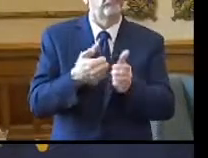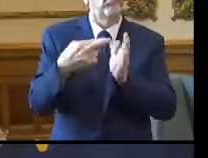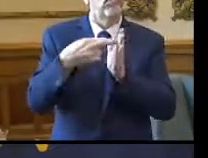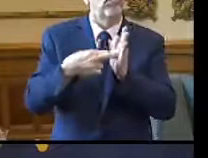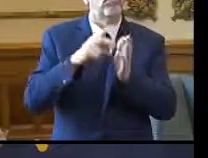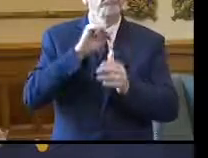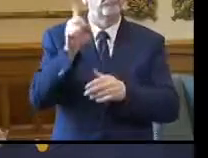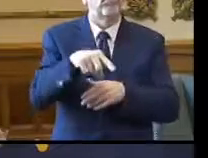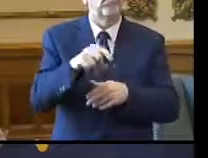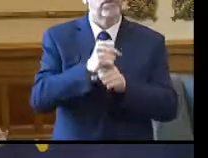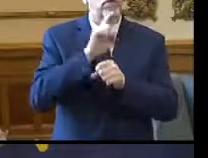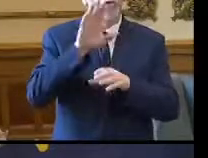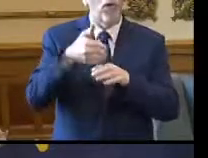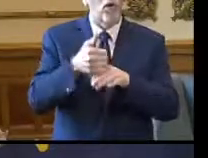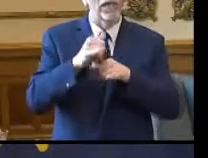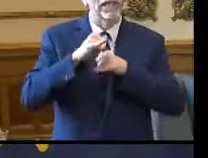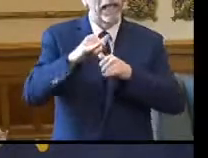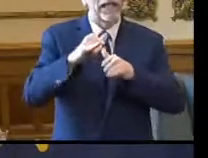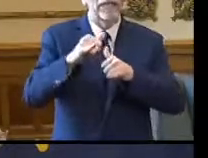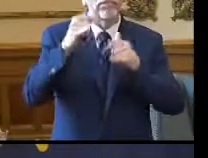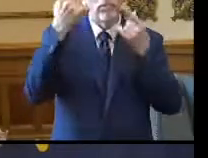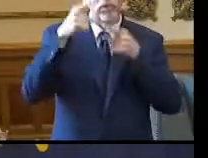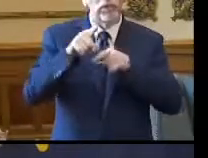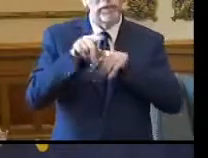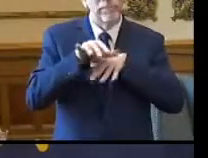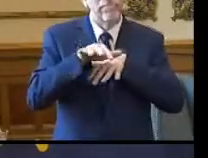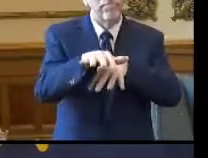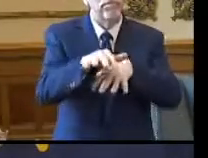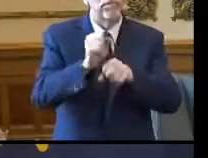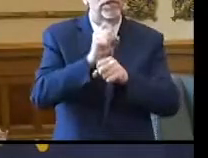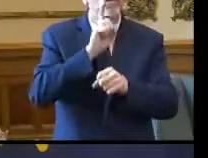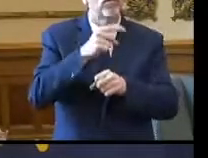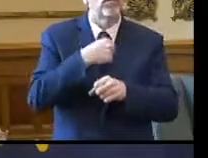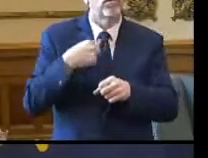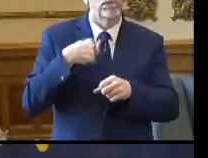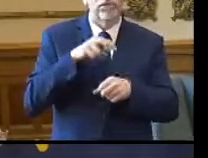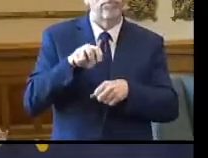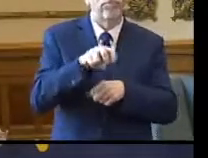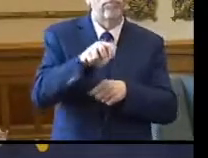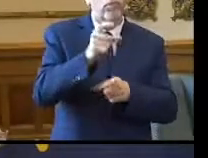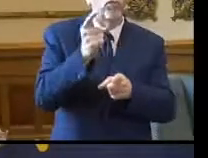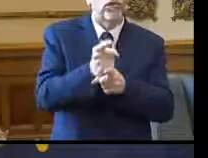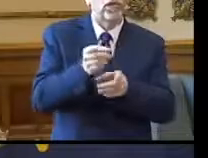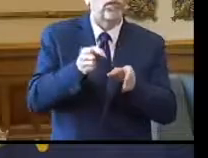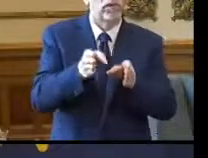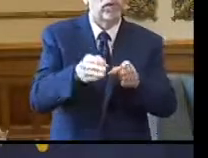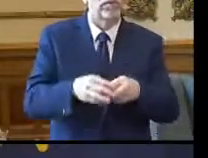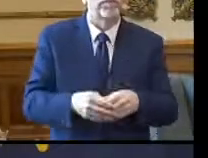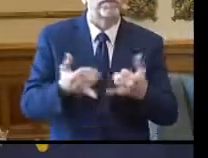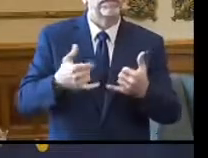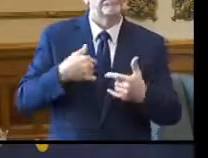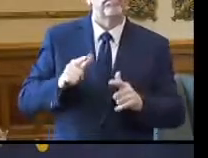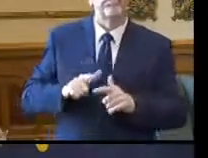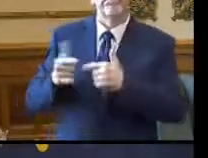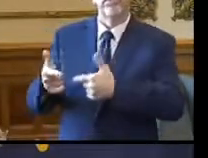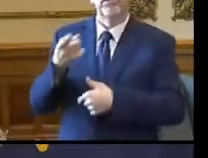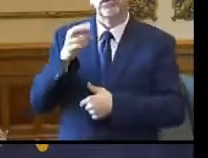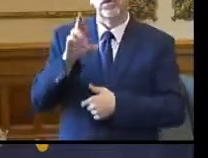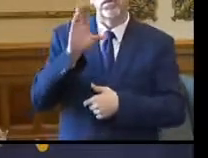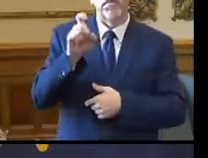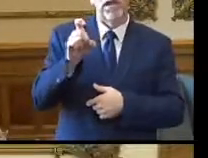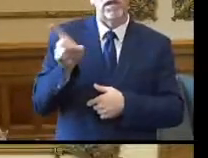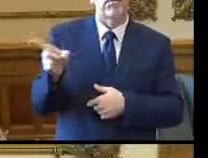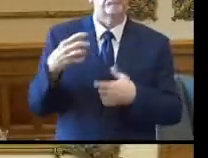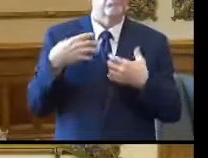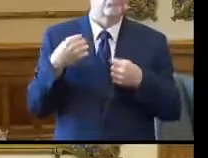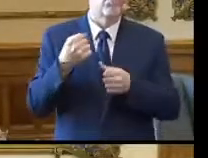orienting in the same direction, moving in the same direction, and going through this journey together. And with that, I'll turn it over to Dr. Box, our